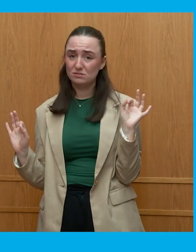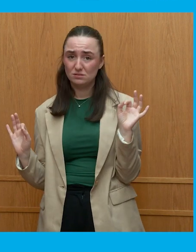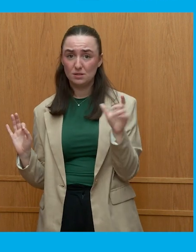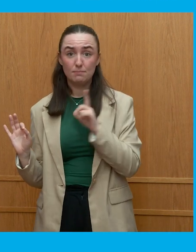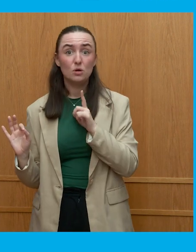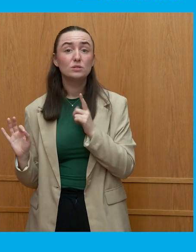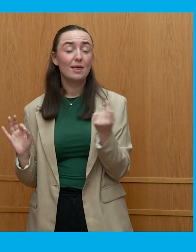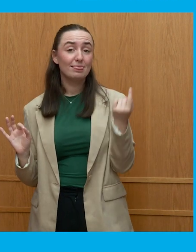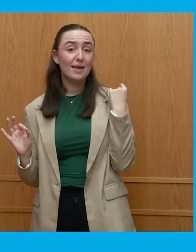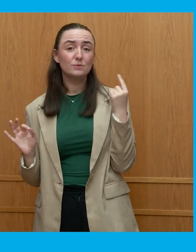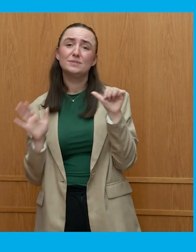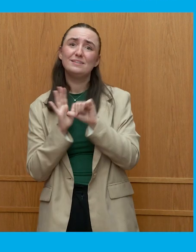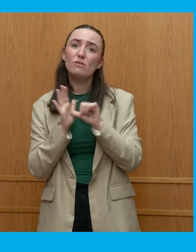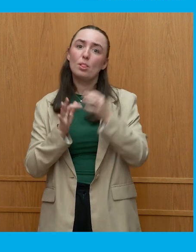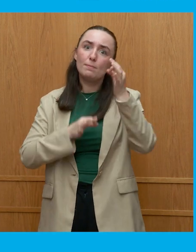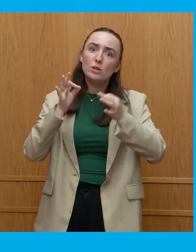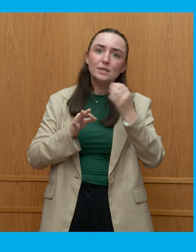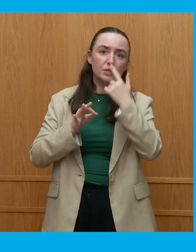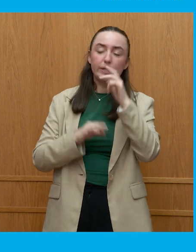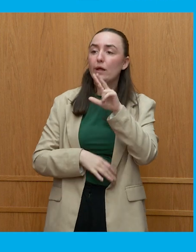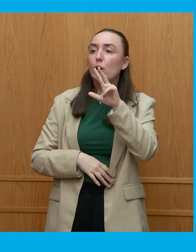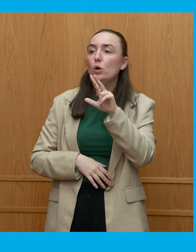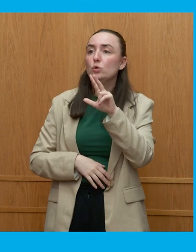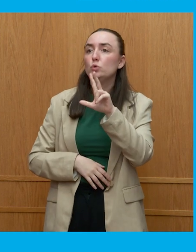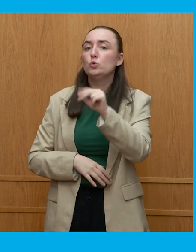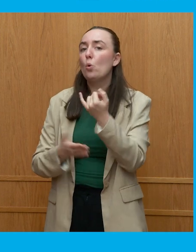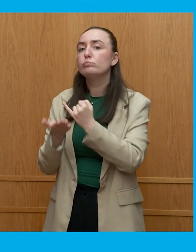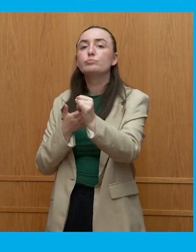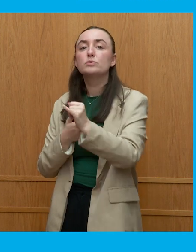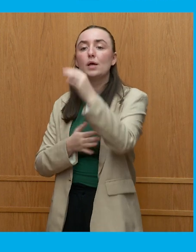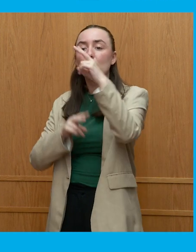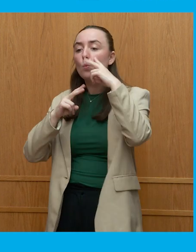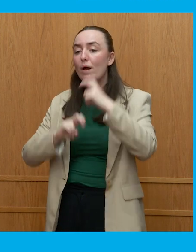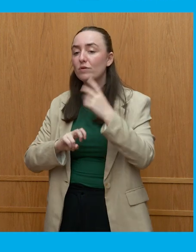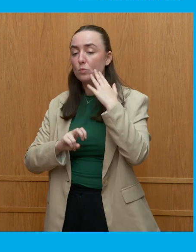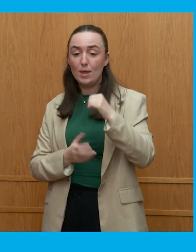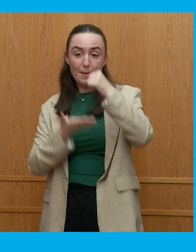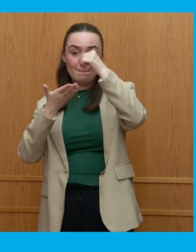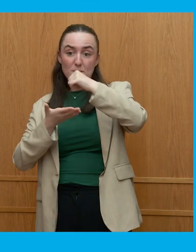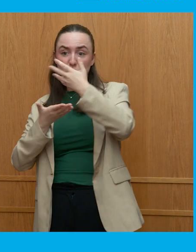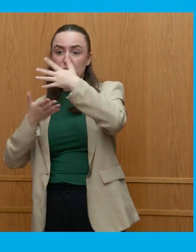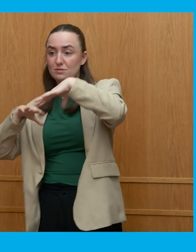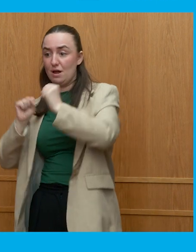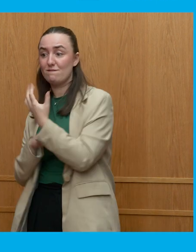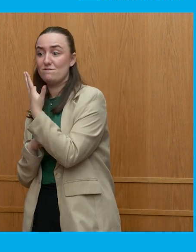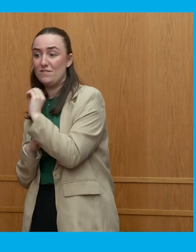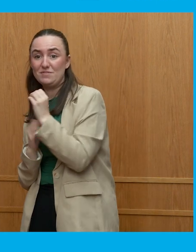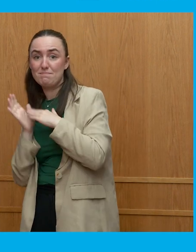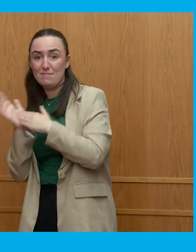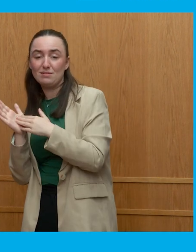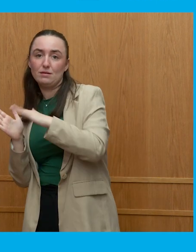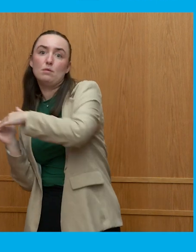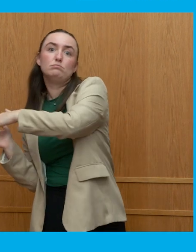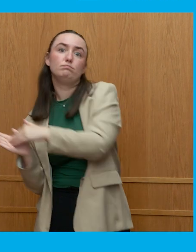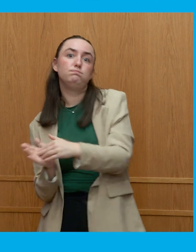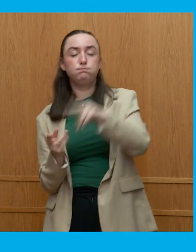for a politician or a First Minister to say no to an inquiry when the budget started at 50 million and finished at 450. That's the politics